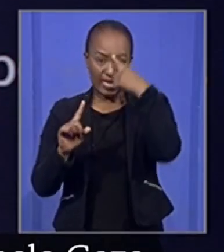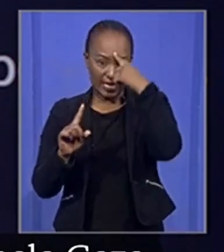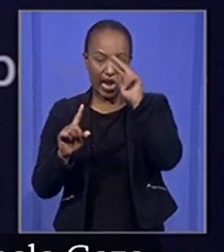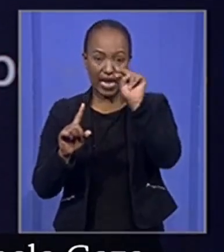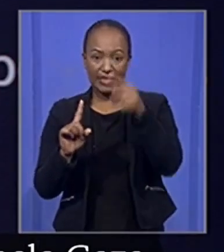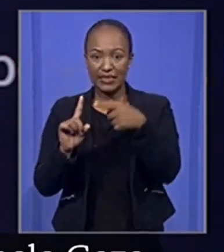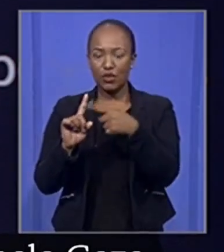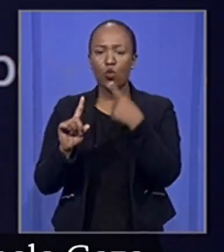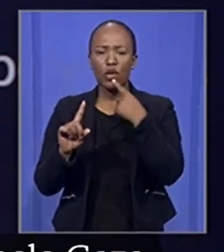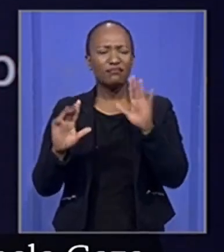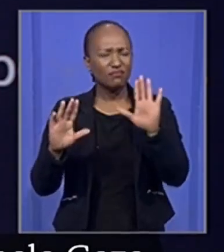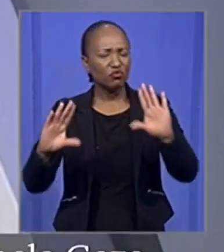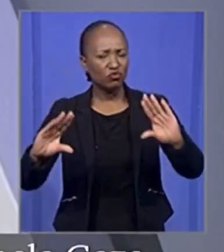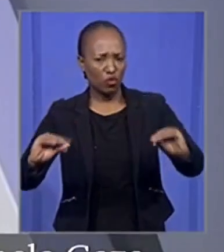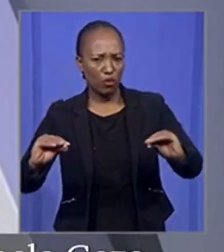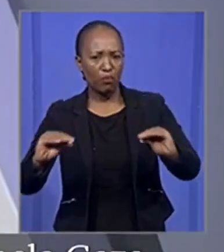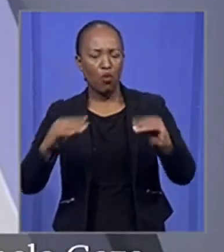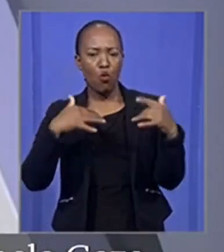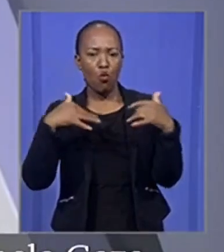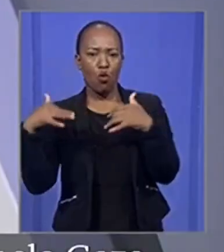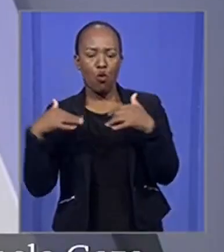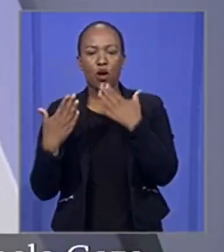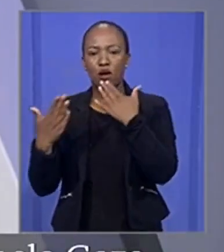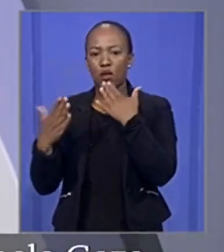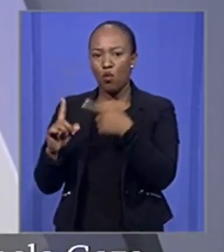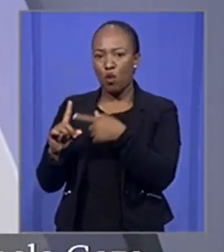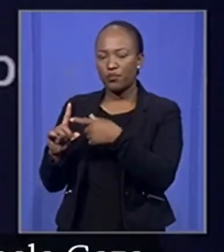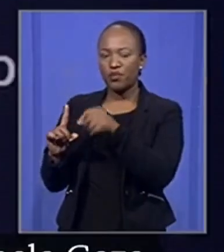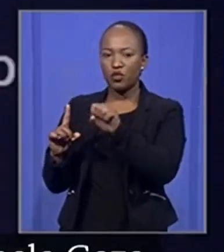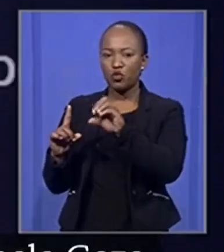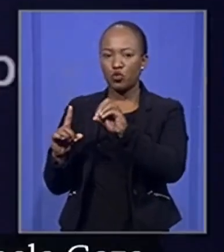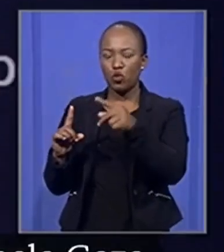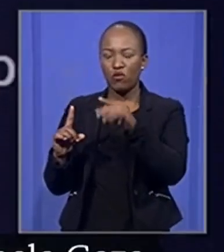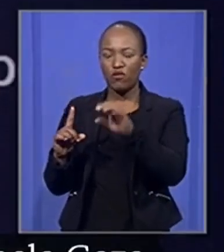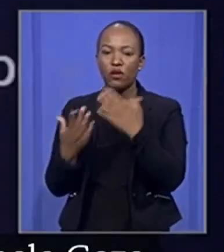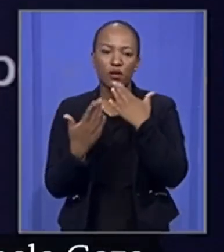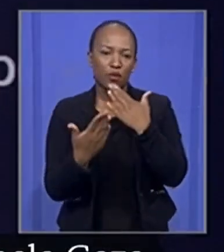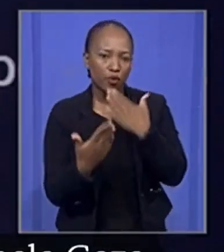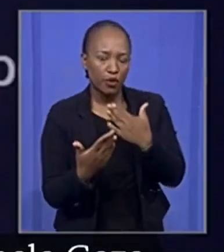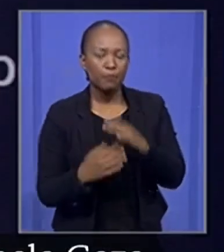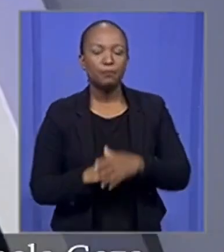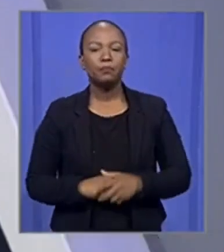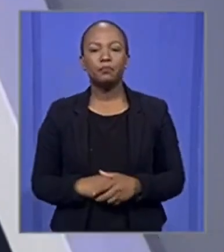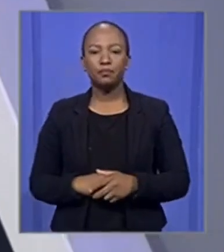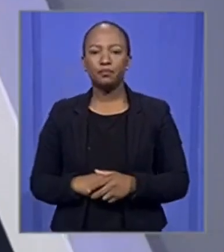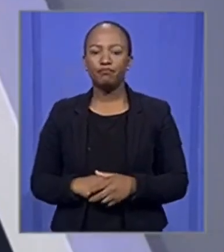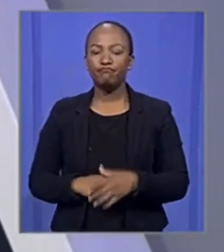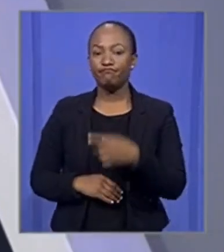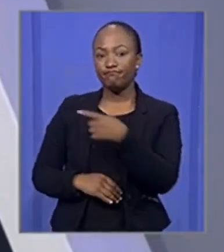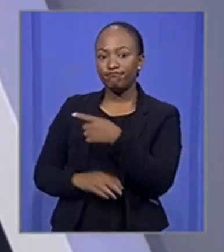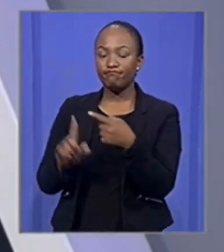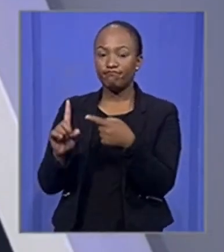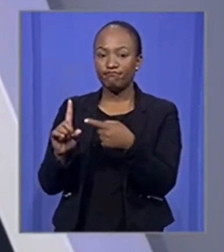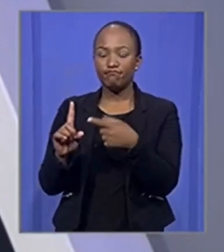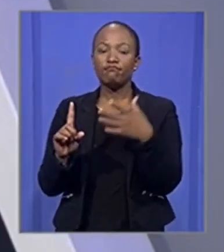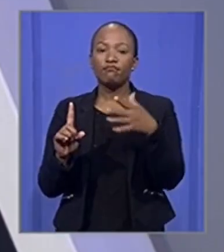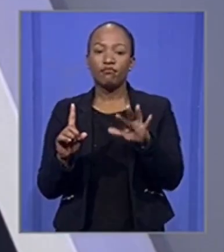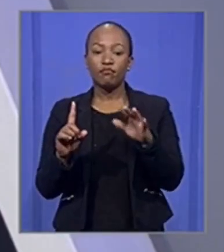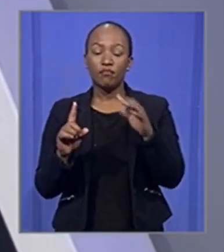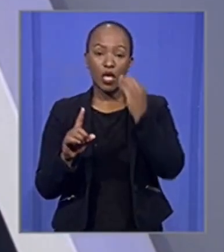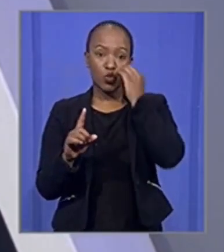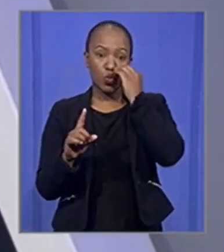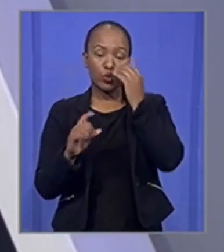ka diqhwebeshano Sophie re le buila ho lokana kwa hao ke le boha haholo etso khotsi eo he mo ke mohlophisi moholo wa